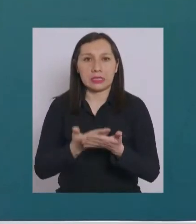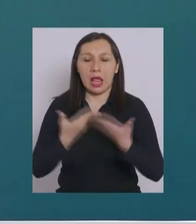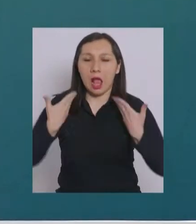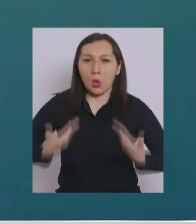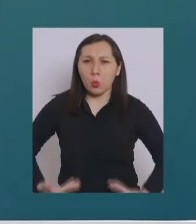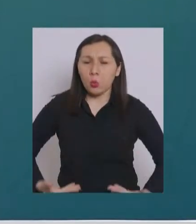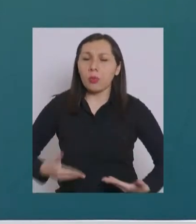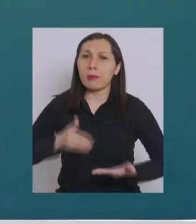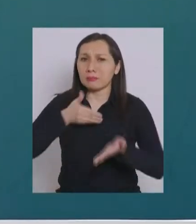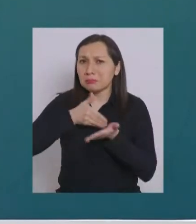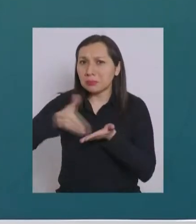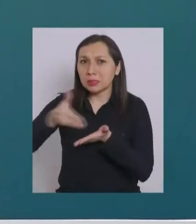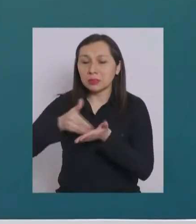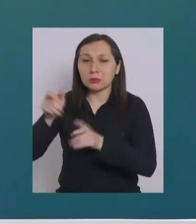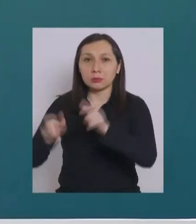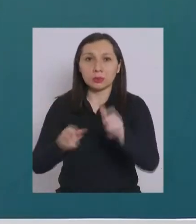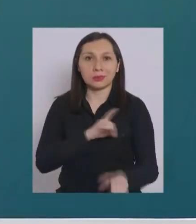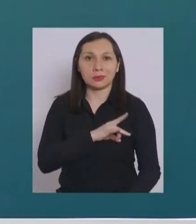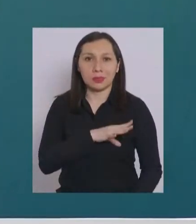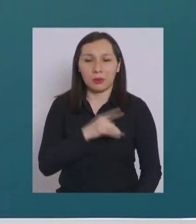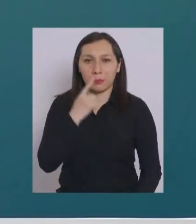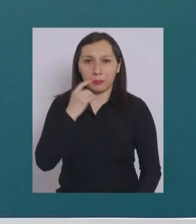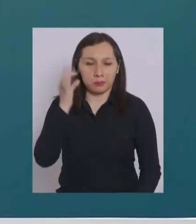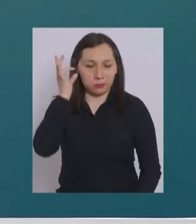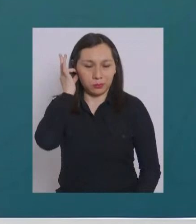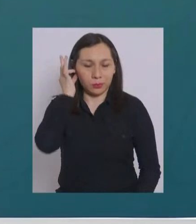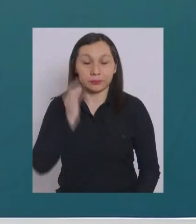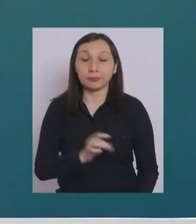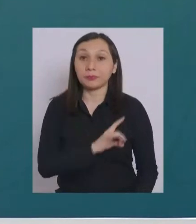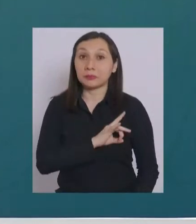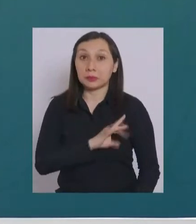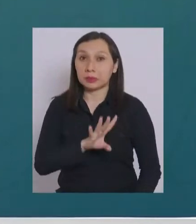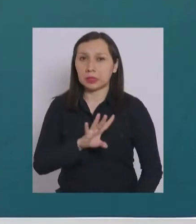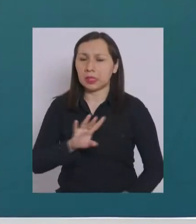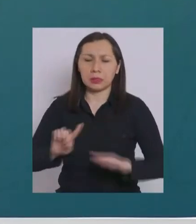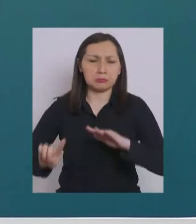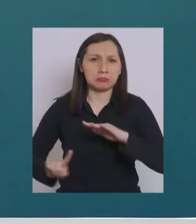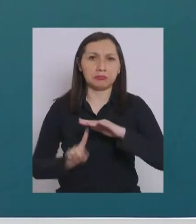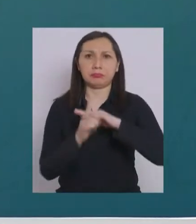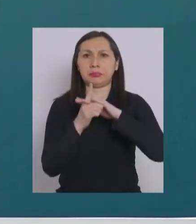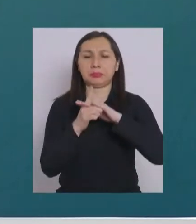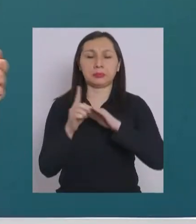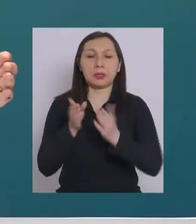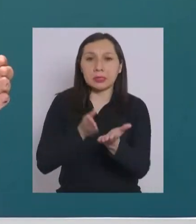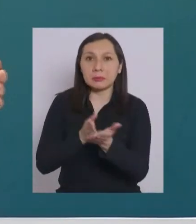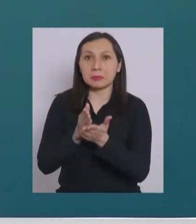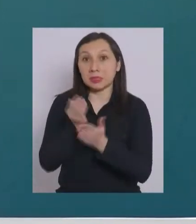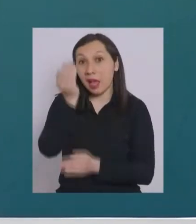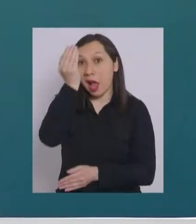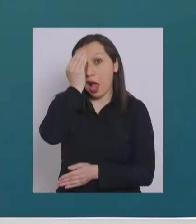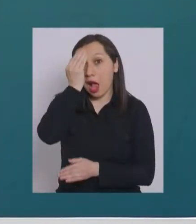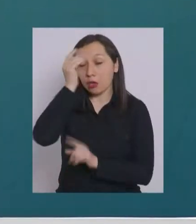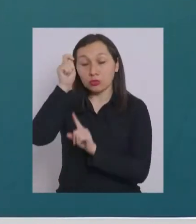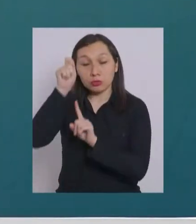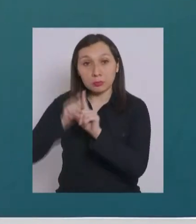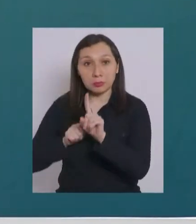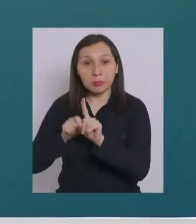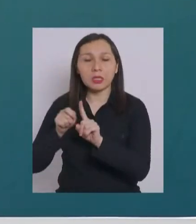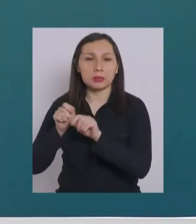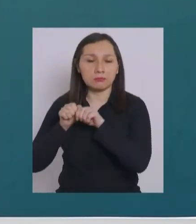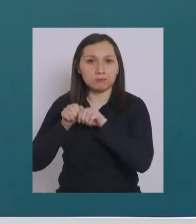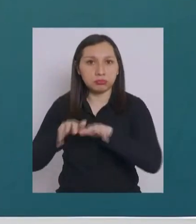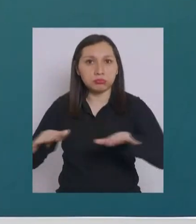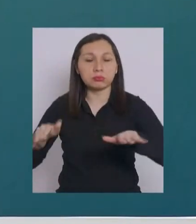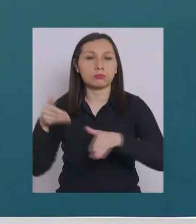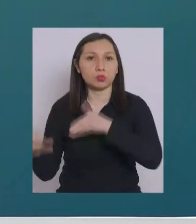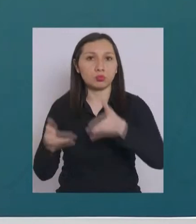the life and the health of millions of Chileans. Chile was a pioneer when starting in